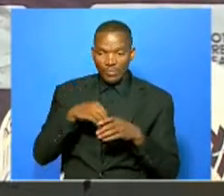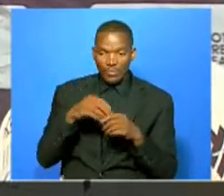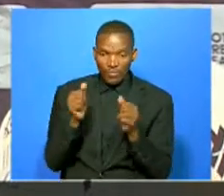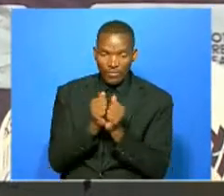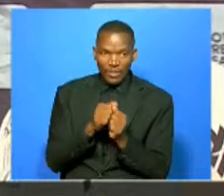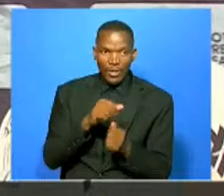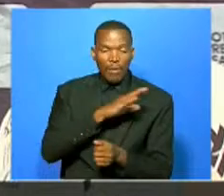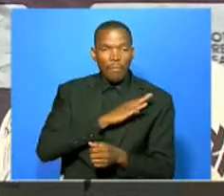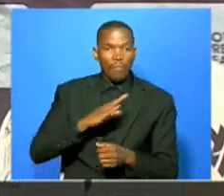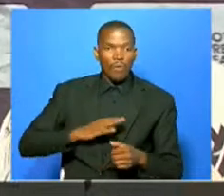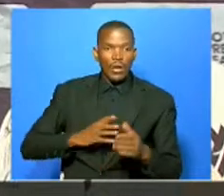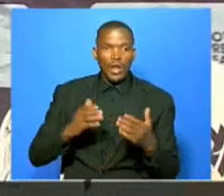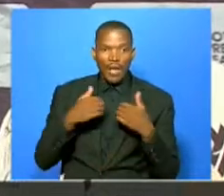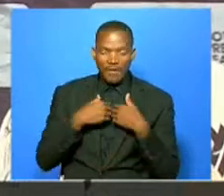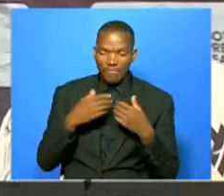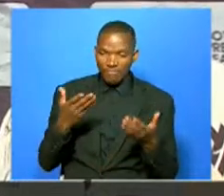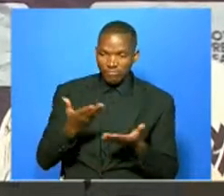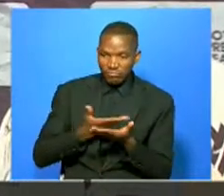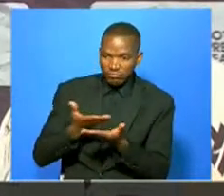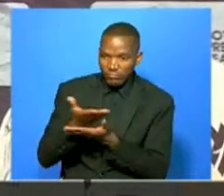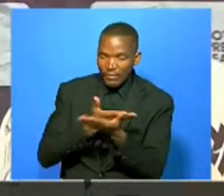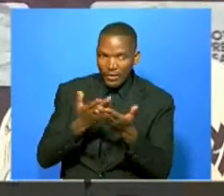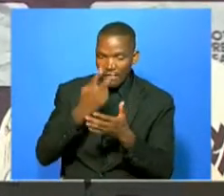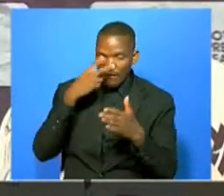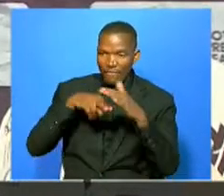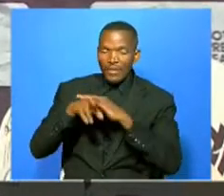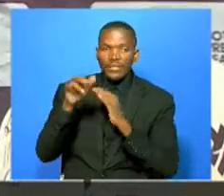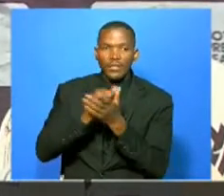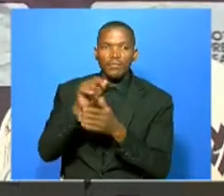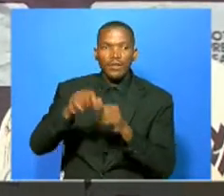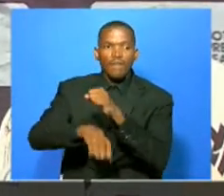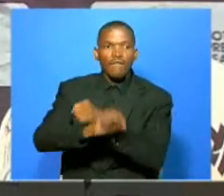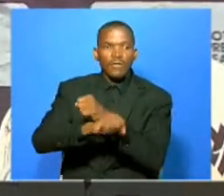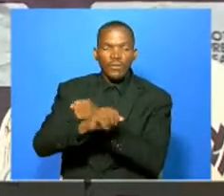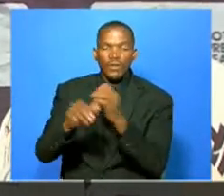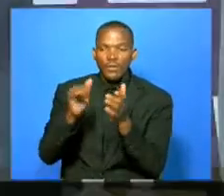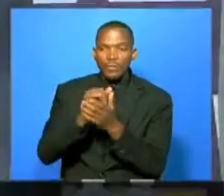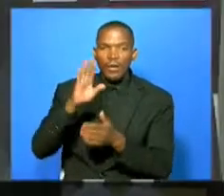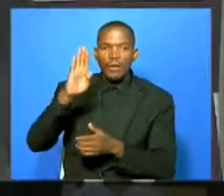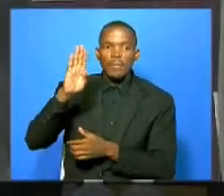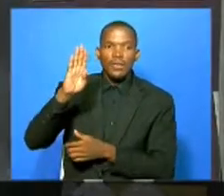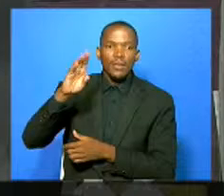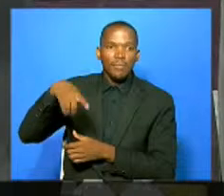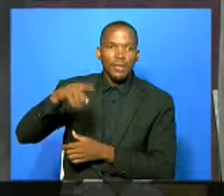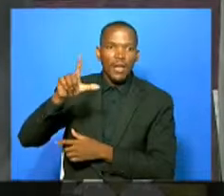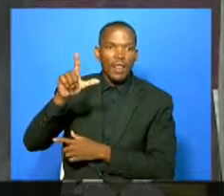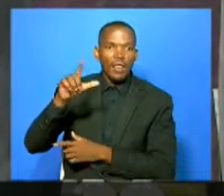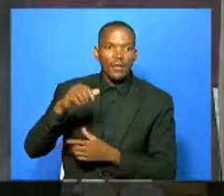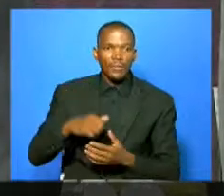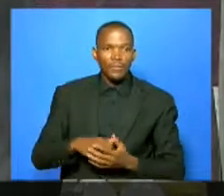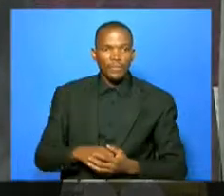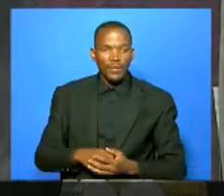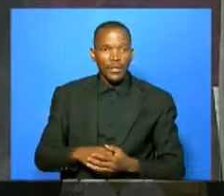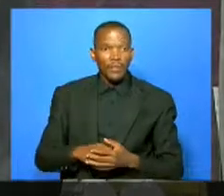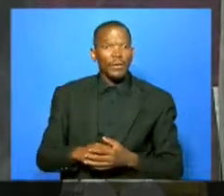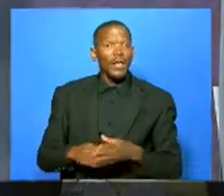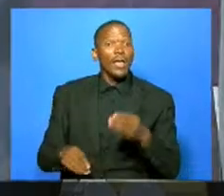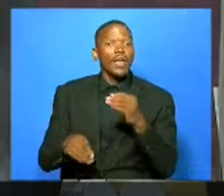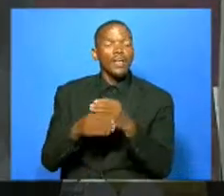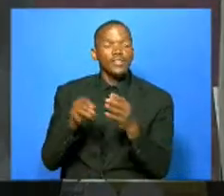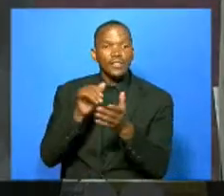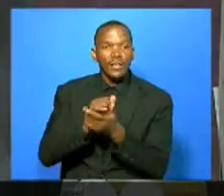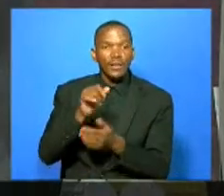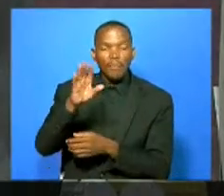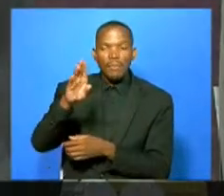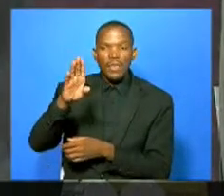to find common ground in terms of the vision for football, and particularly the Premier League. Fa go di mogamo modula